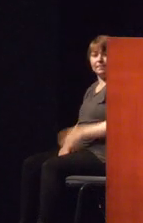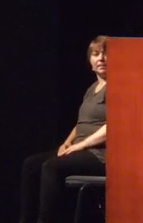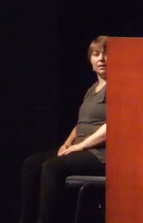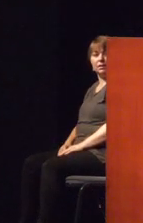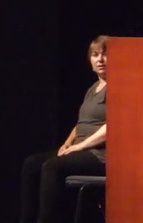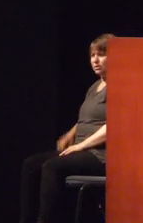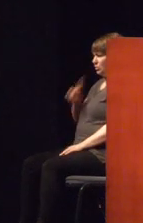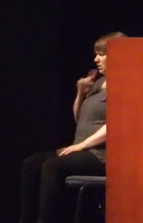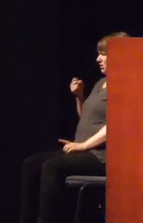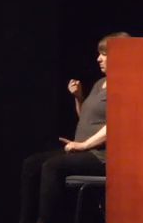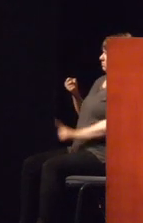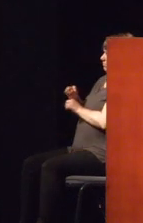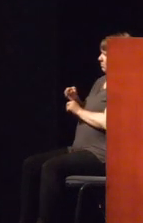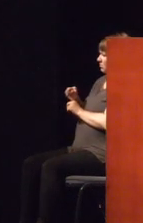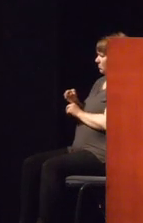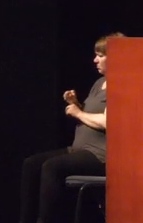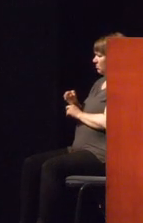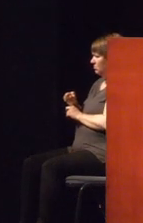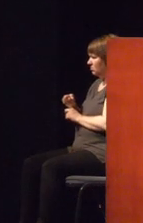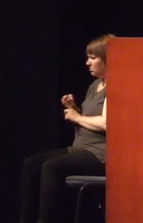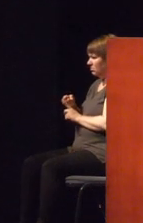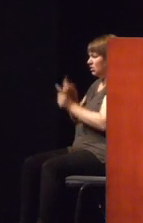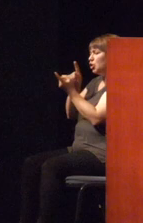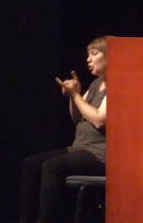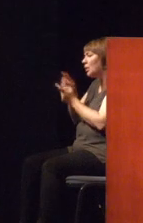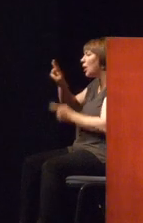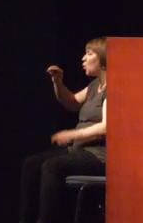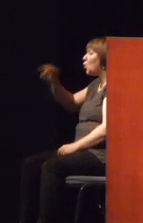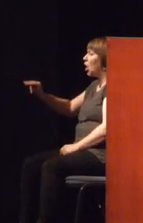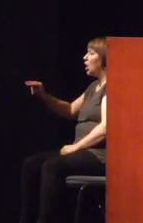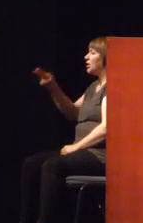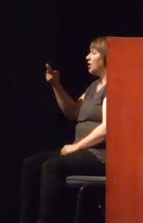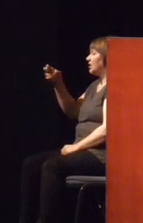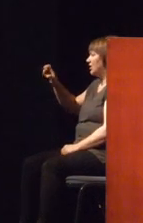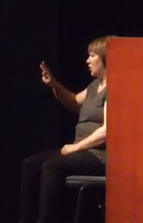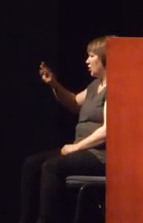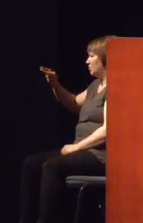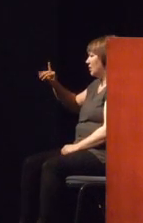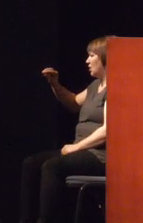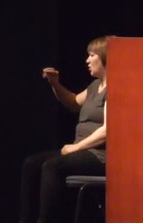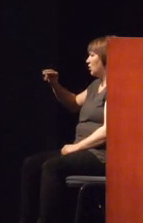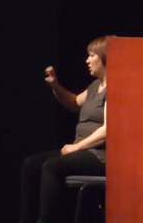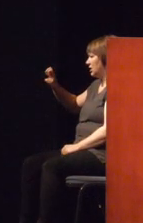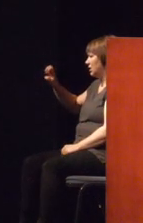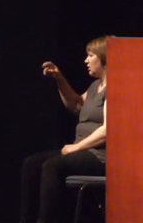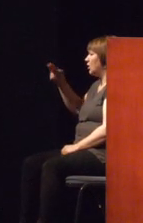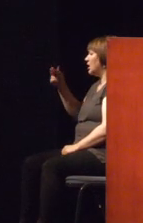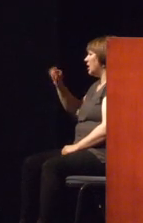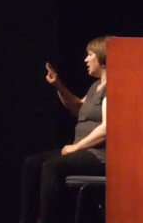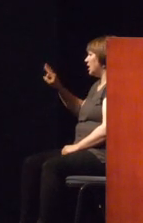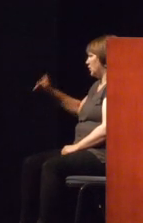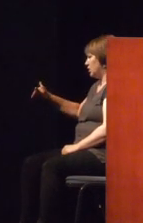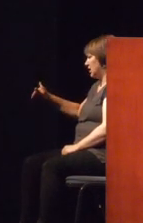so striking that you've met Ron and Hermione and Harry, and nobody is described as white, and